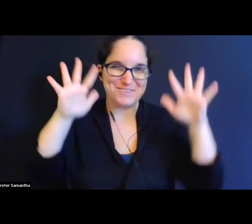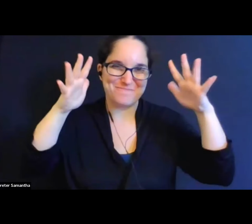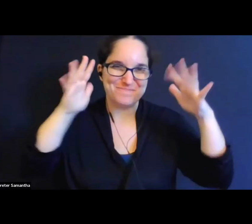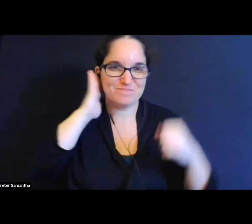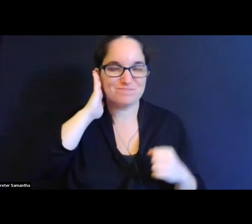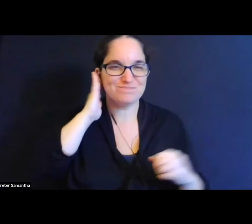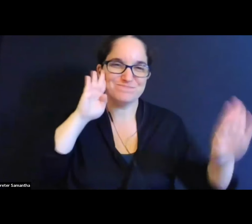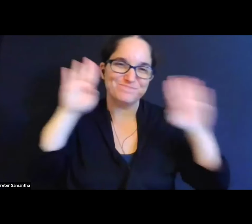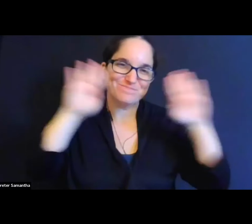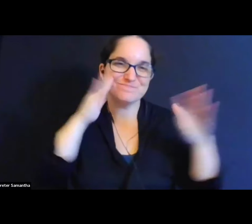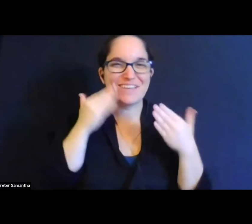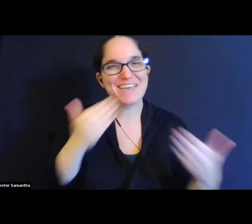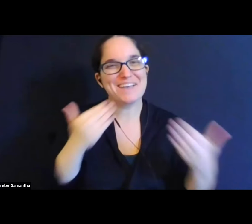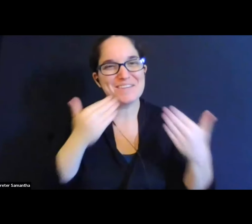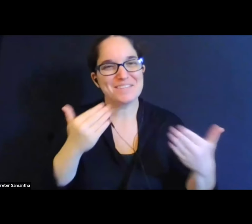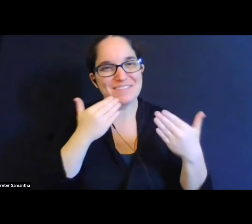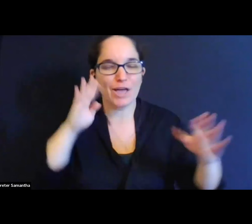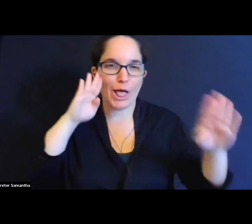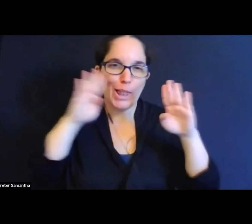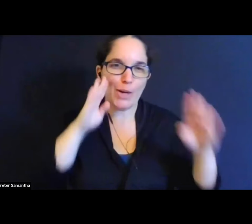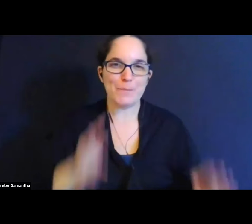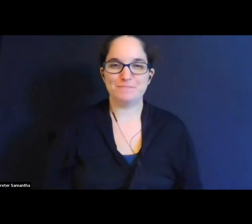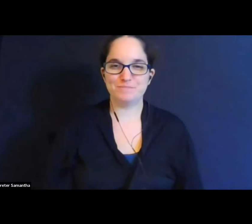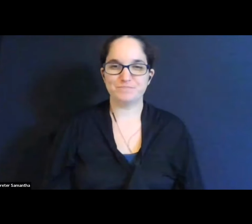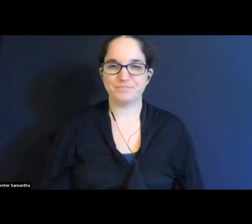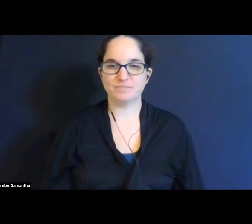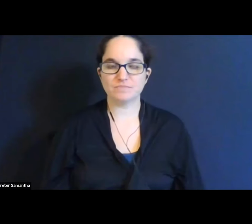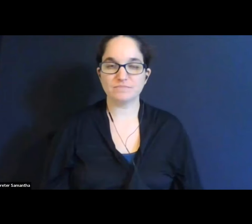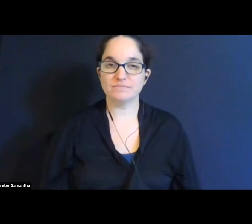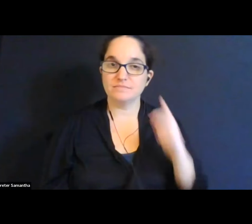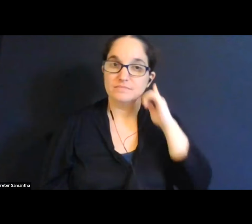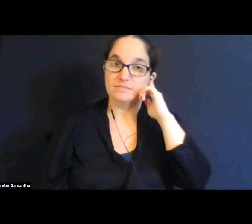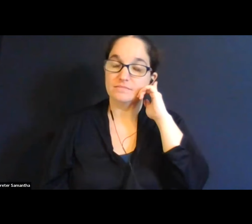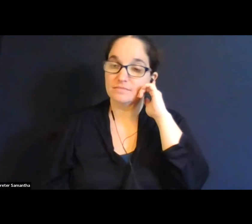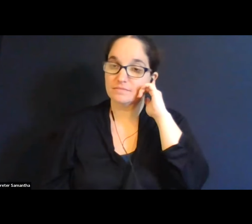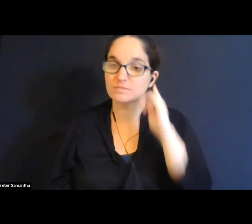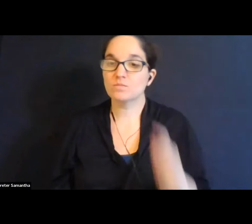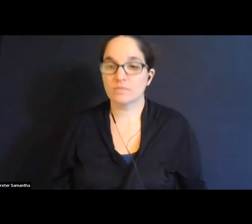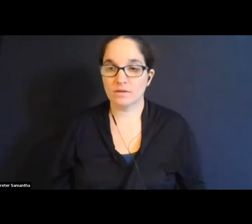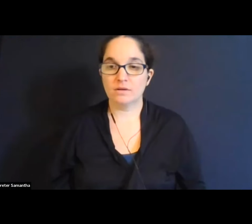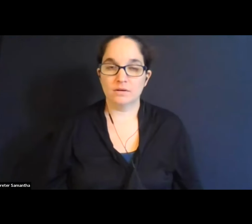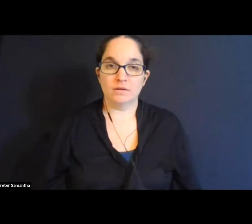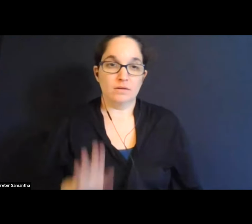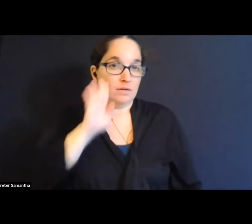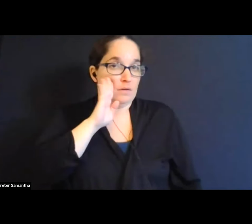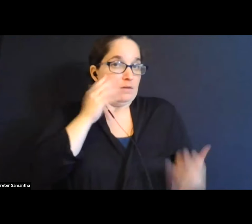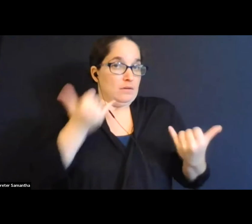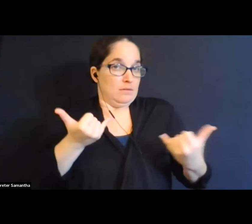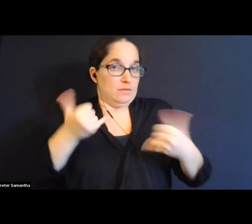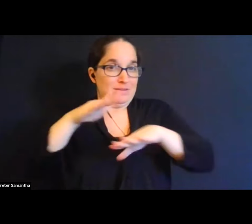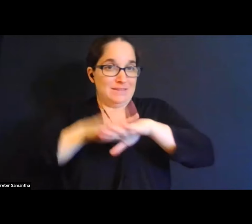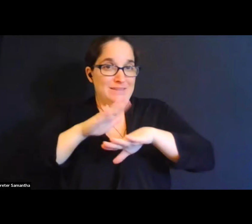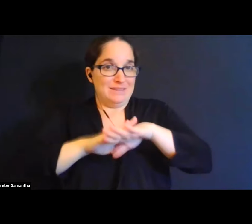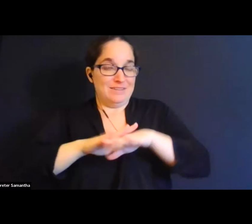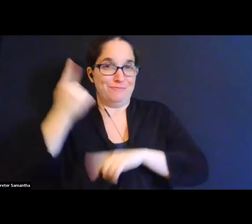Thanks, Bonnie. Hey, everybody. I'm going to give you a little bit of a warning that this is my first